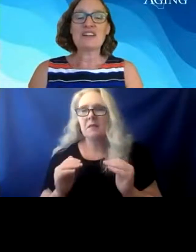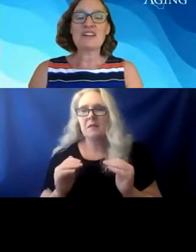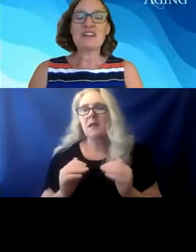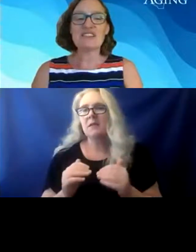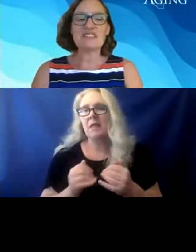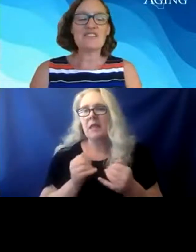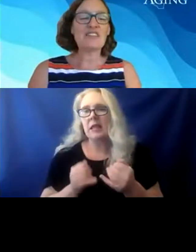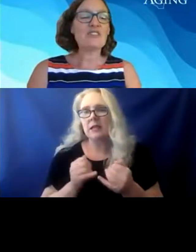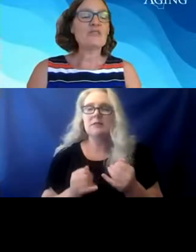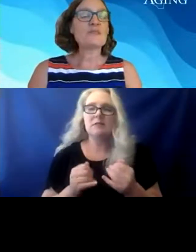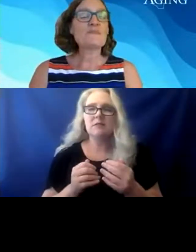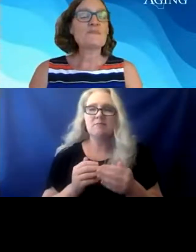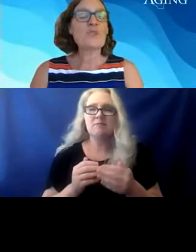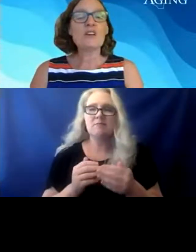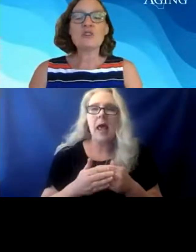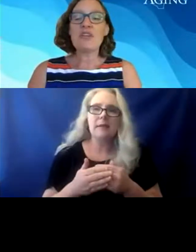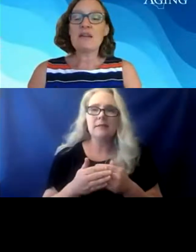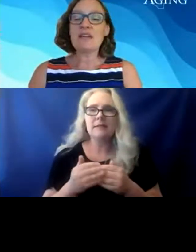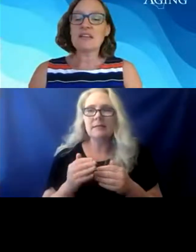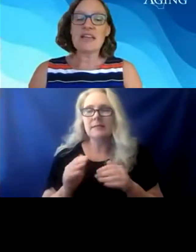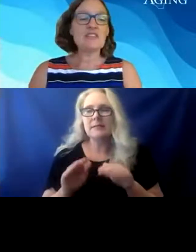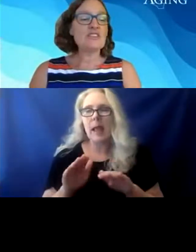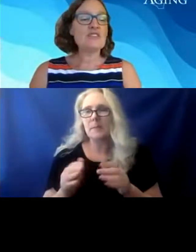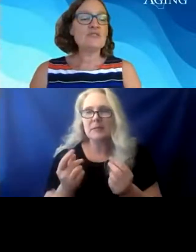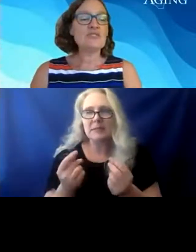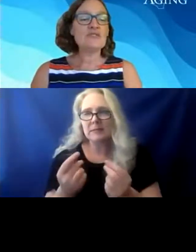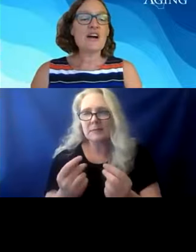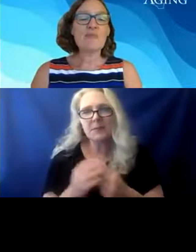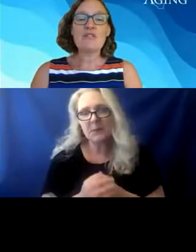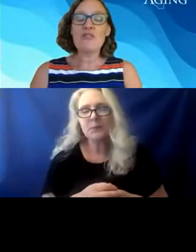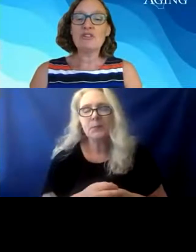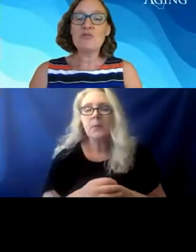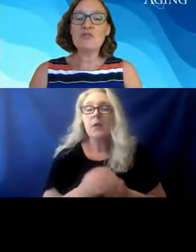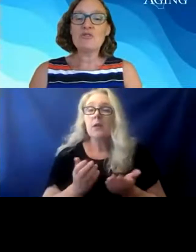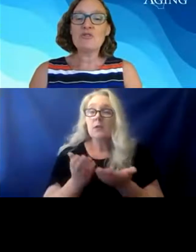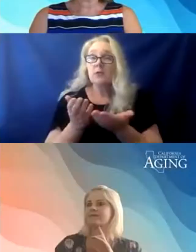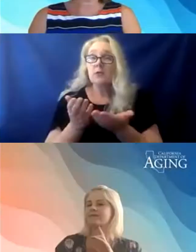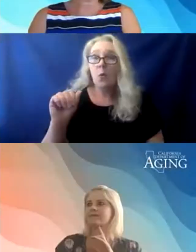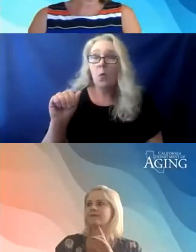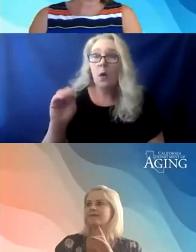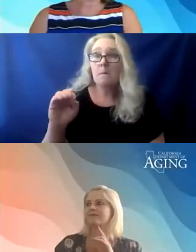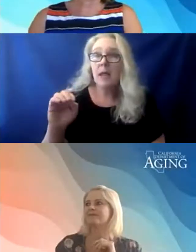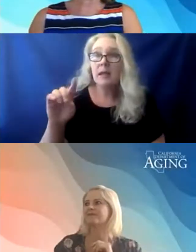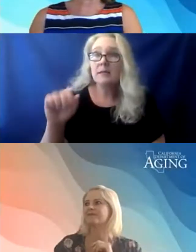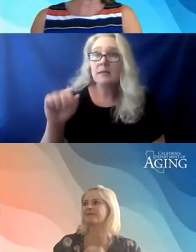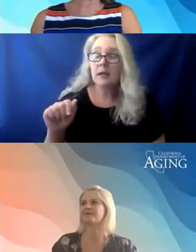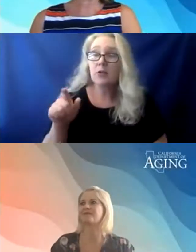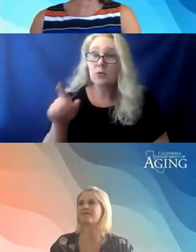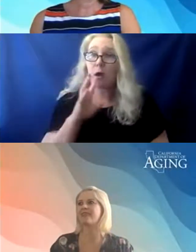emerge just to validate those. So with that, Amanda, can I hand it to you to talk about all the local playbook and partnership